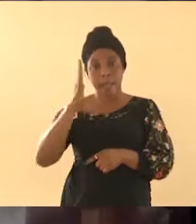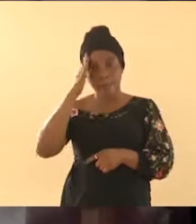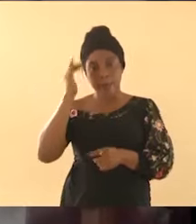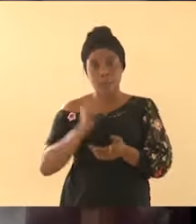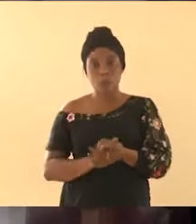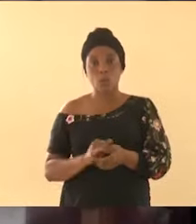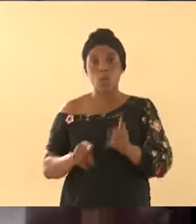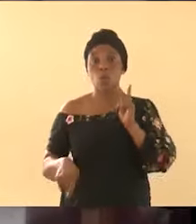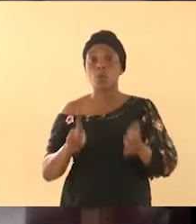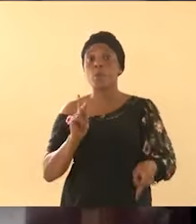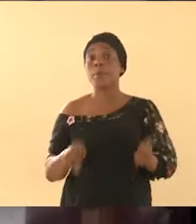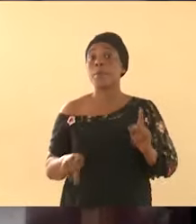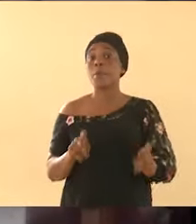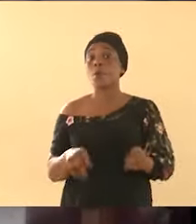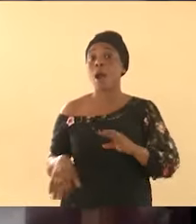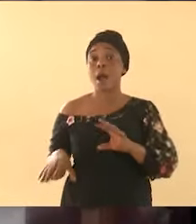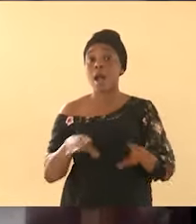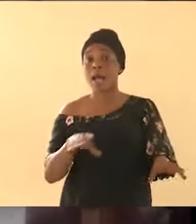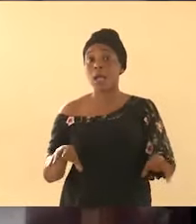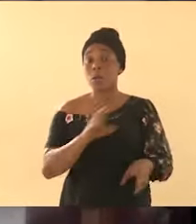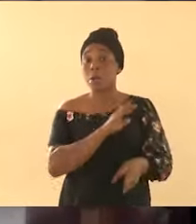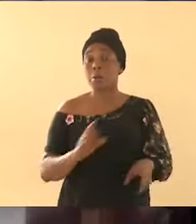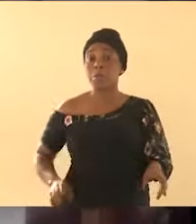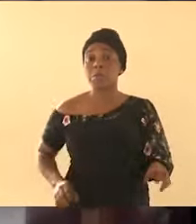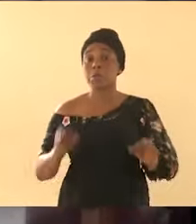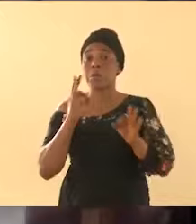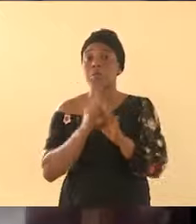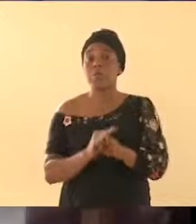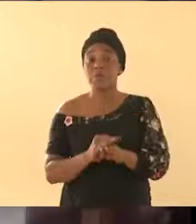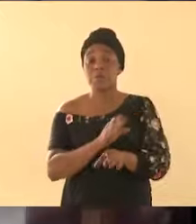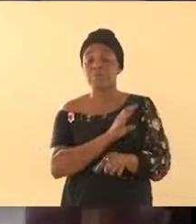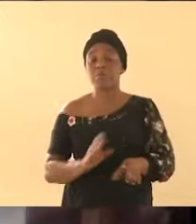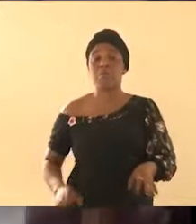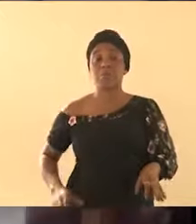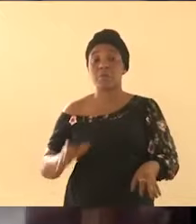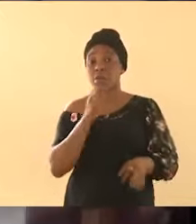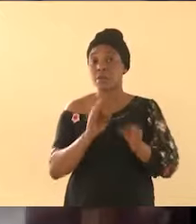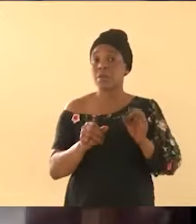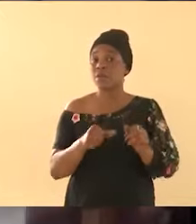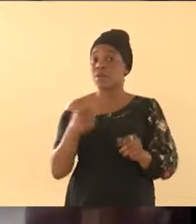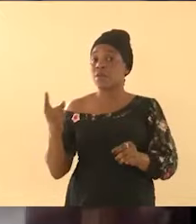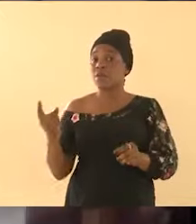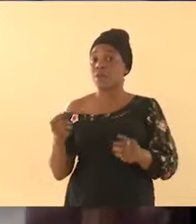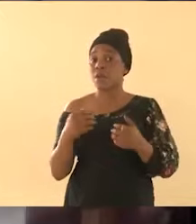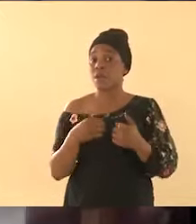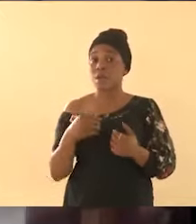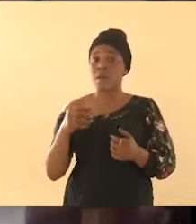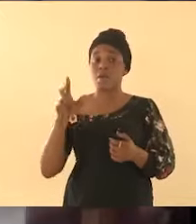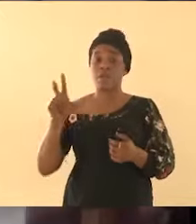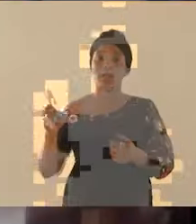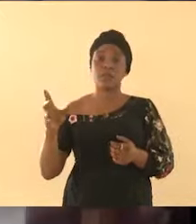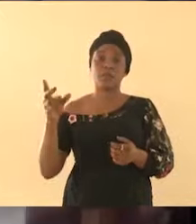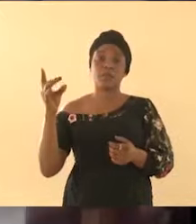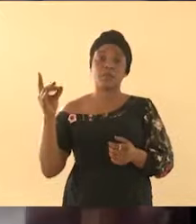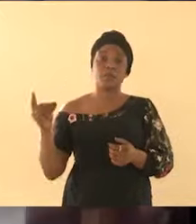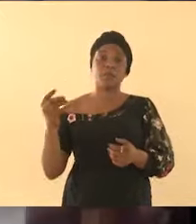me, I know that as you people are doing Christian faith, Christian mother, Christian, that if any of you